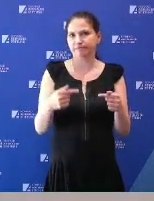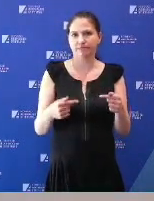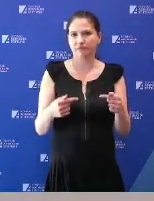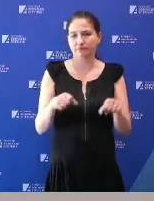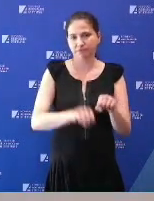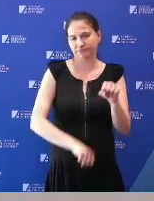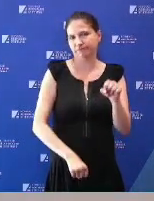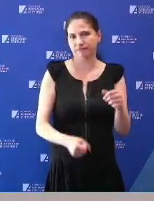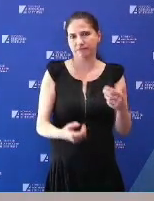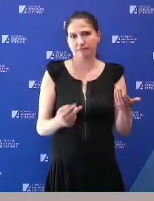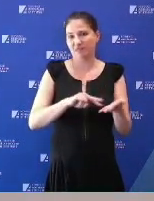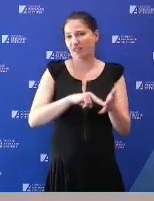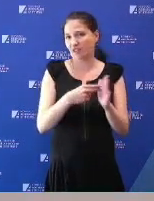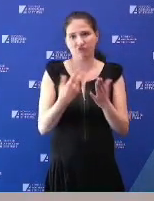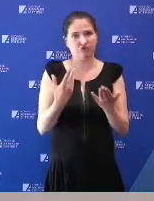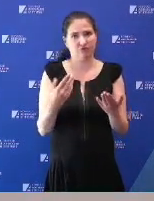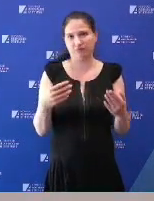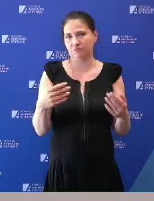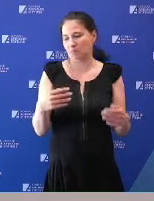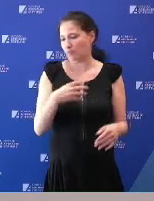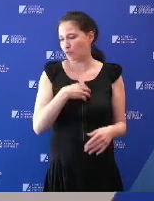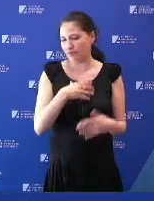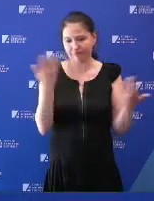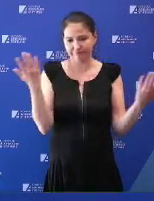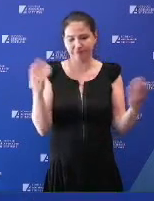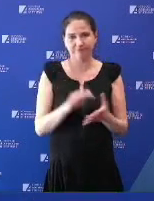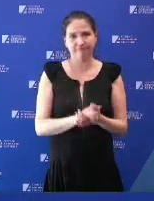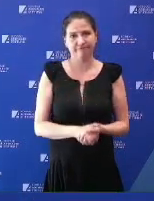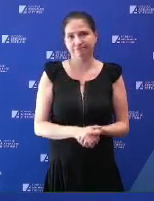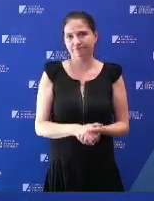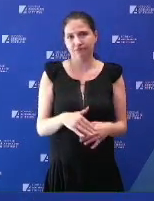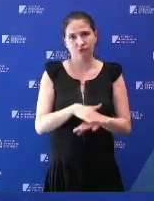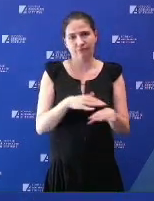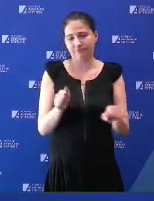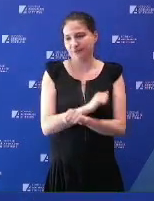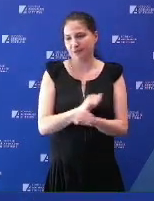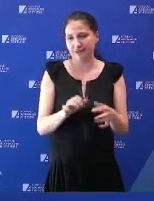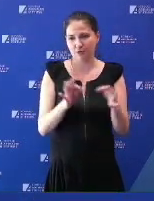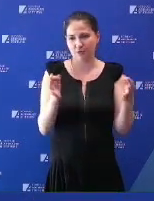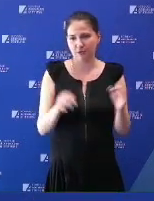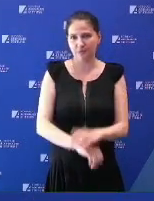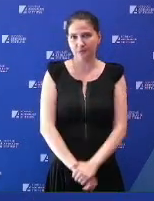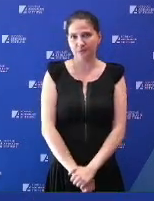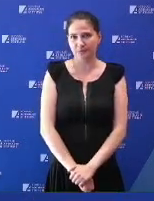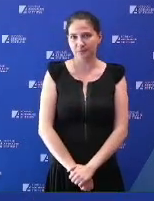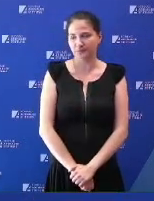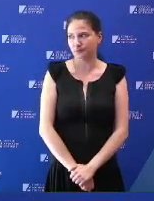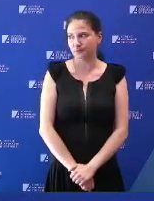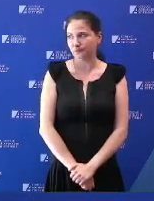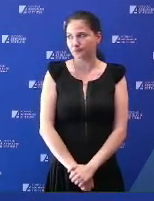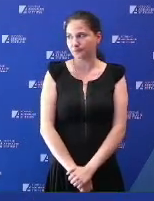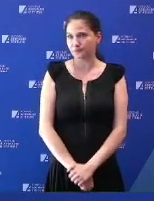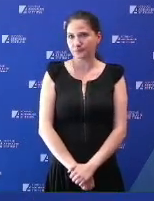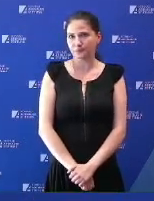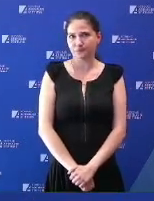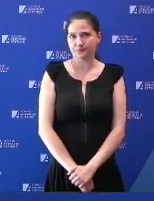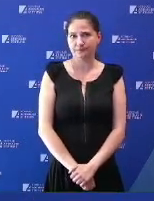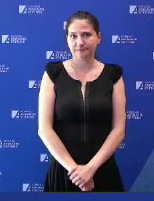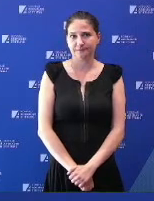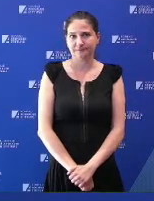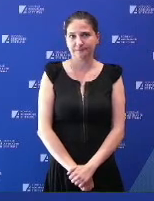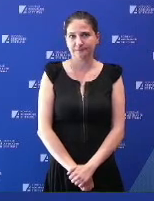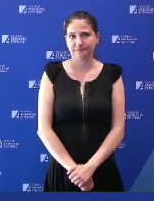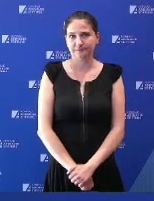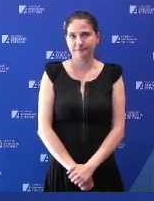Because jobs are disrupted task by task and not job by job. Once we know which tasks are disrupted, we can assess the